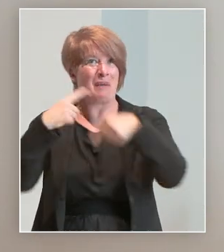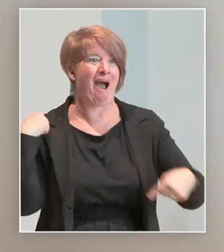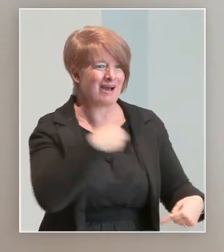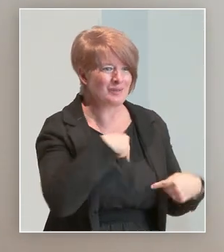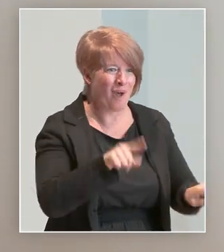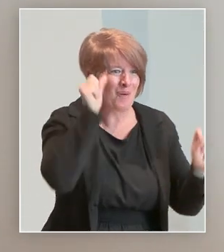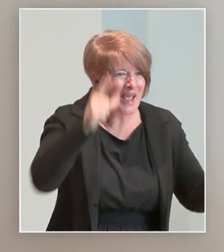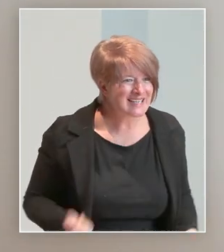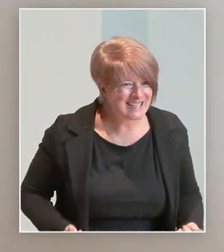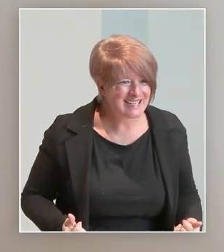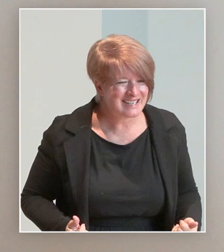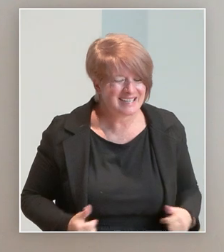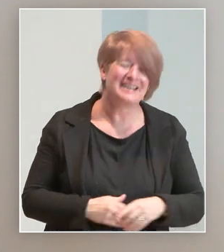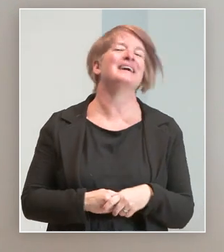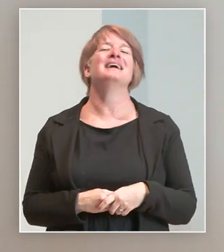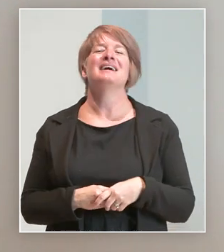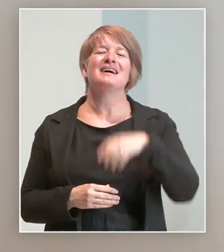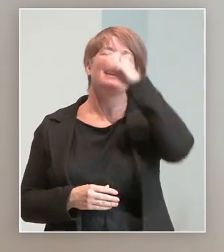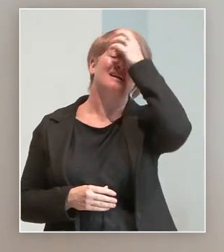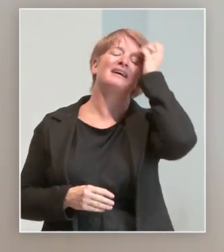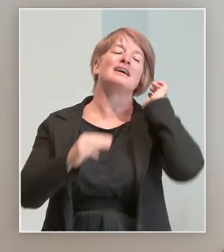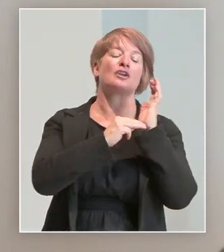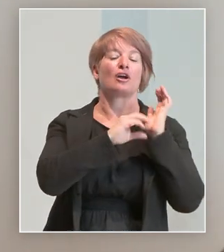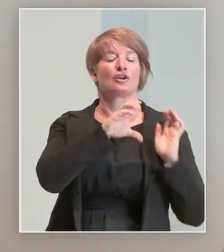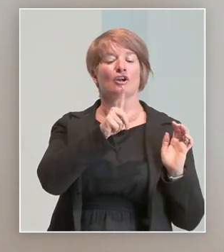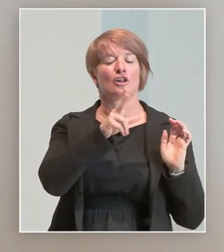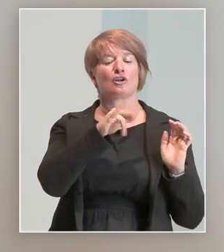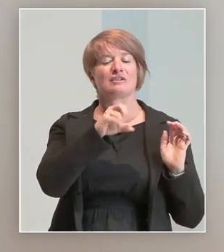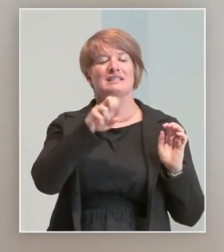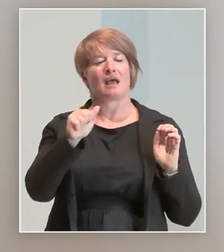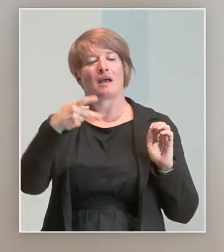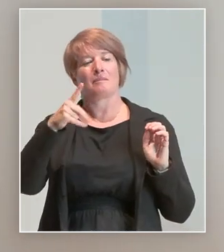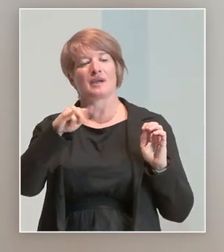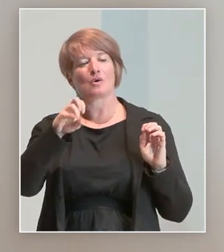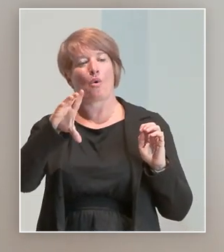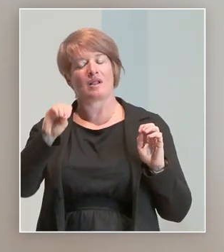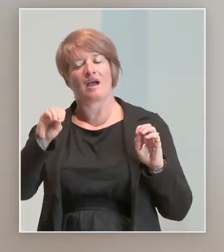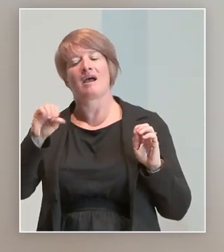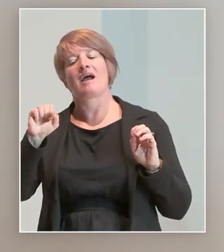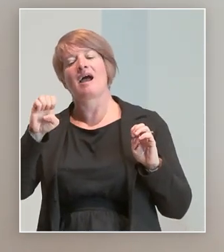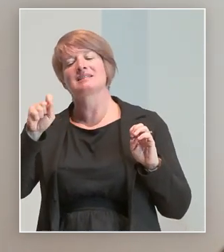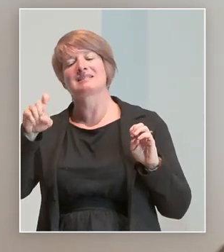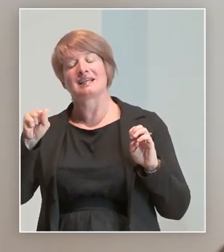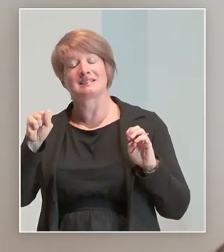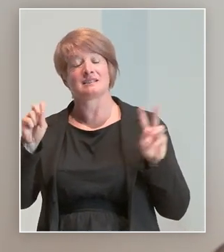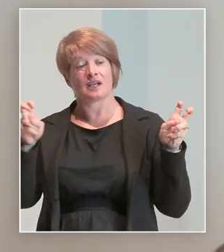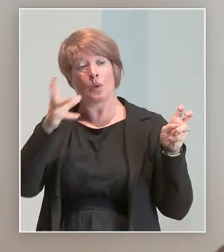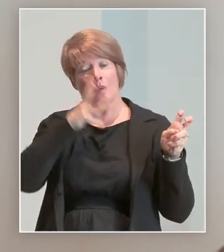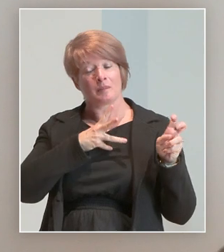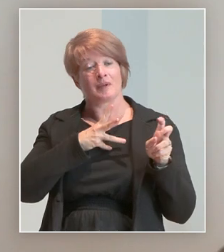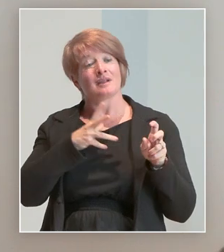are awake? And Dr. Clarissa Pinkola Estes's Women Who Run with Wolves, Myths